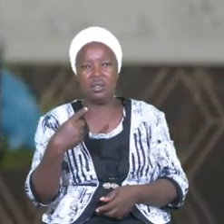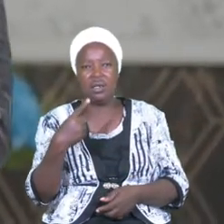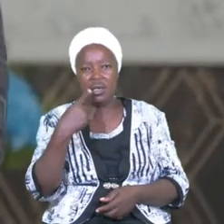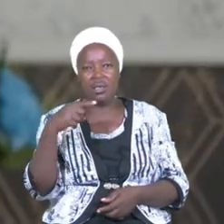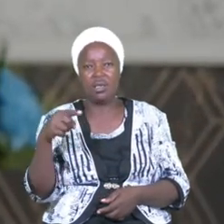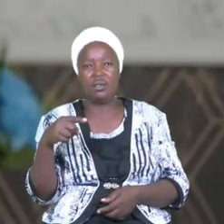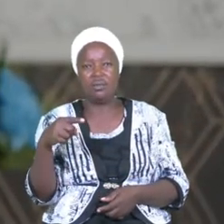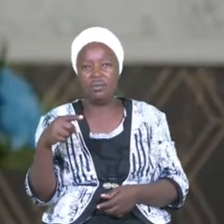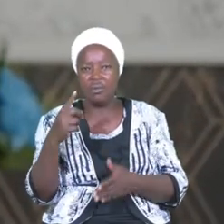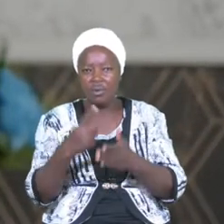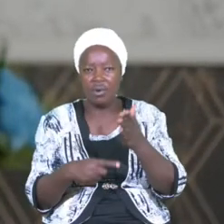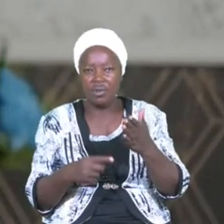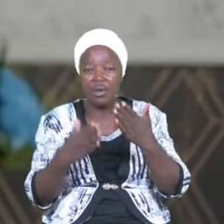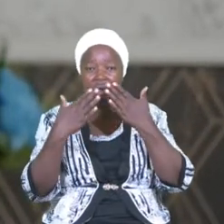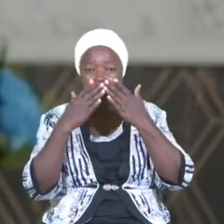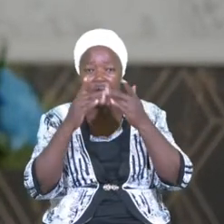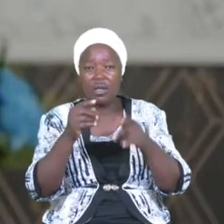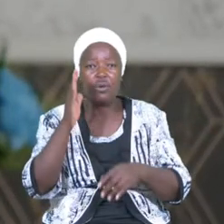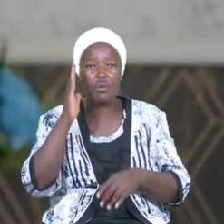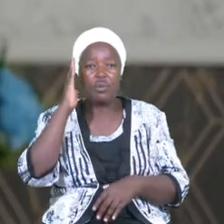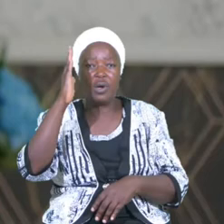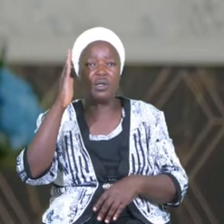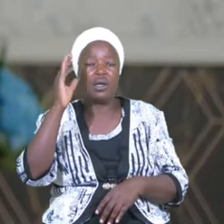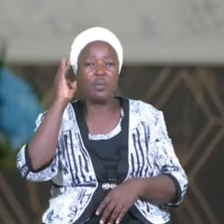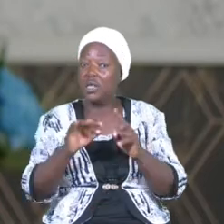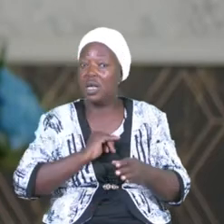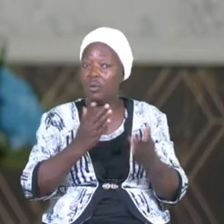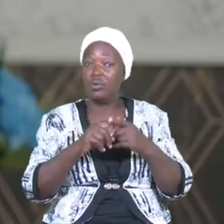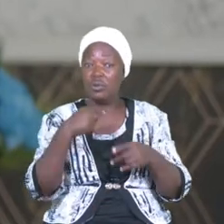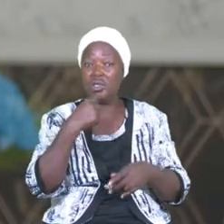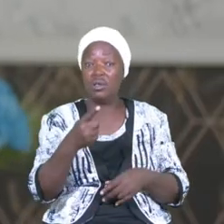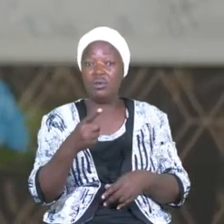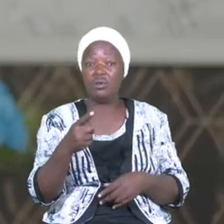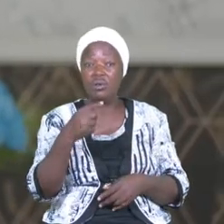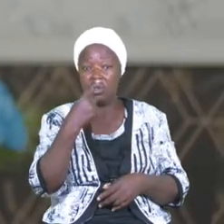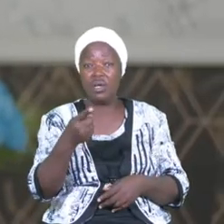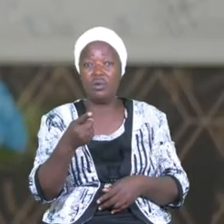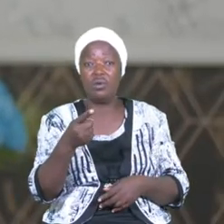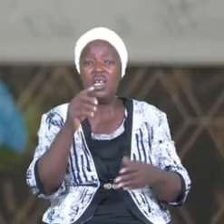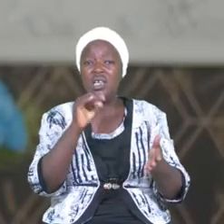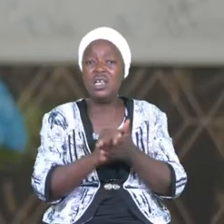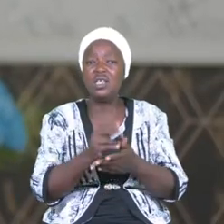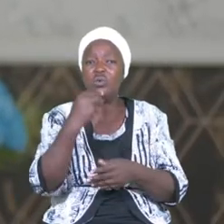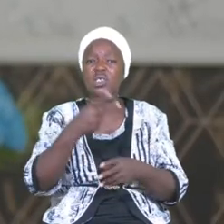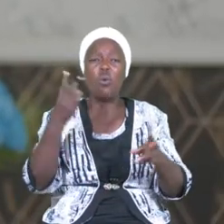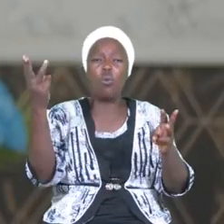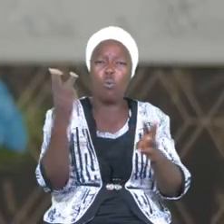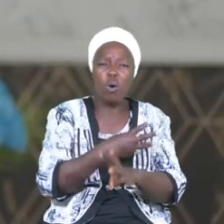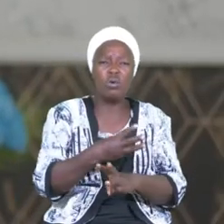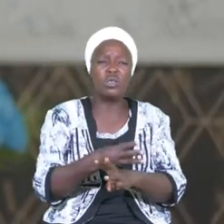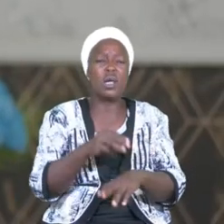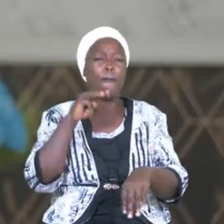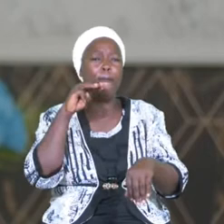thank you, Pastor. But I want to tell you that was the worst message I